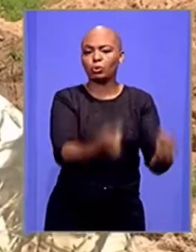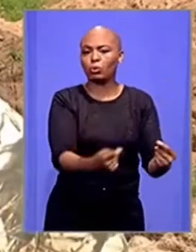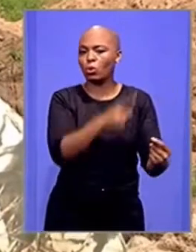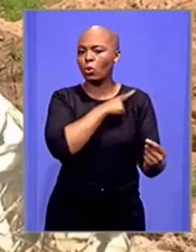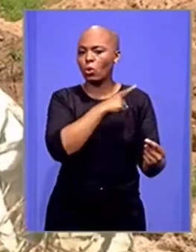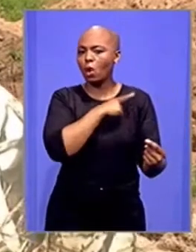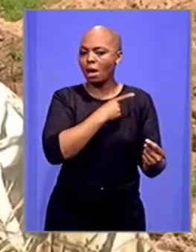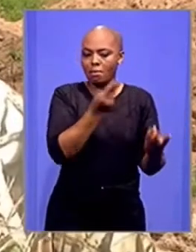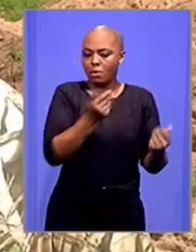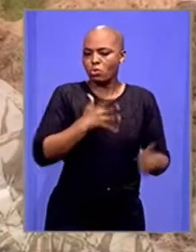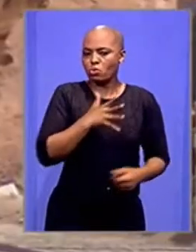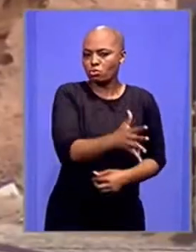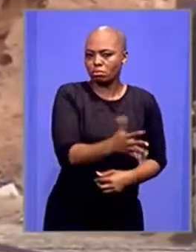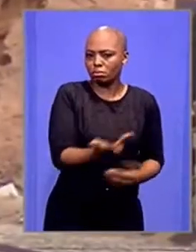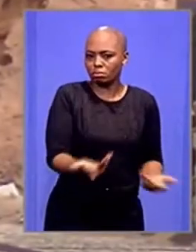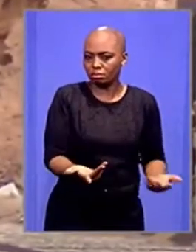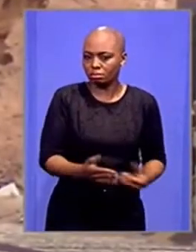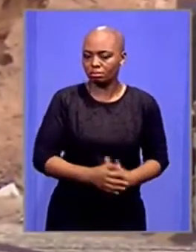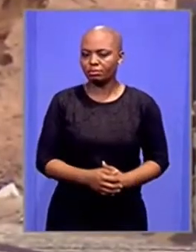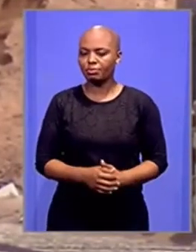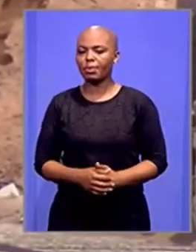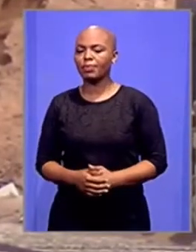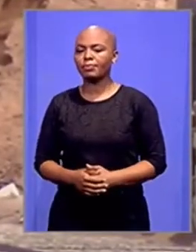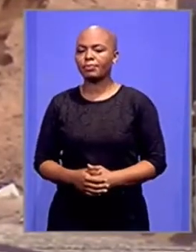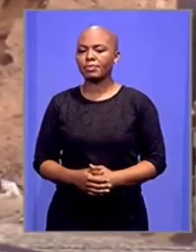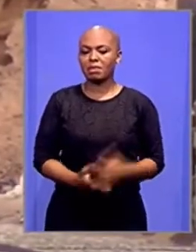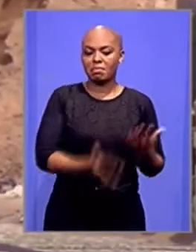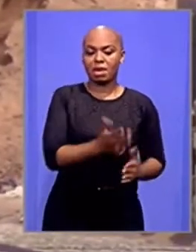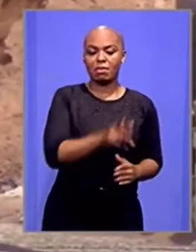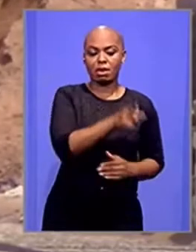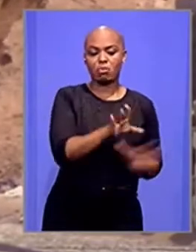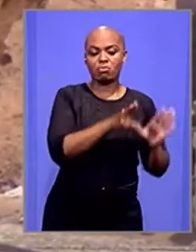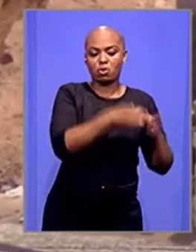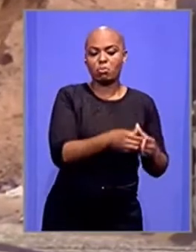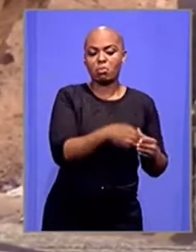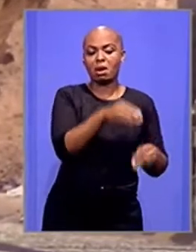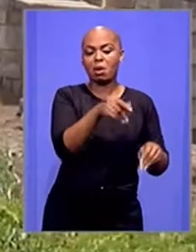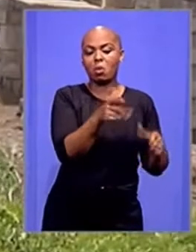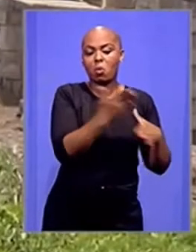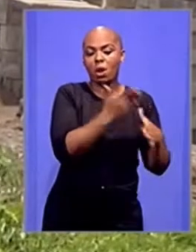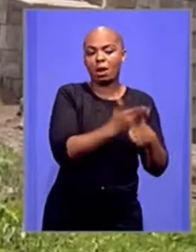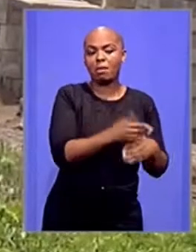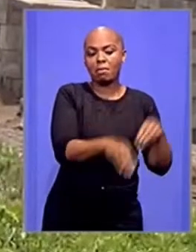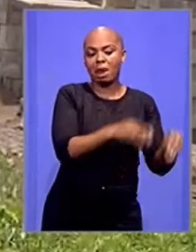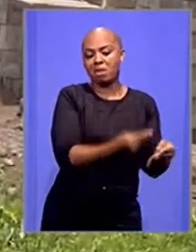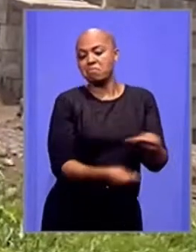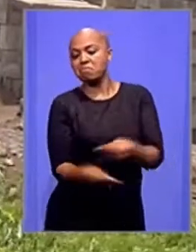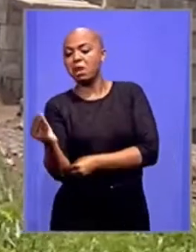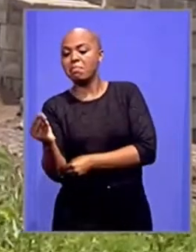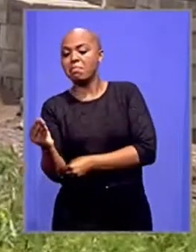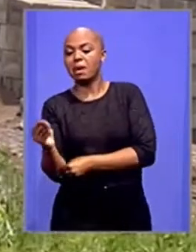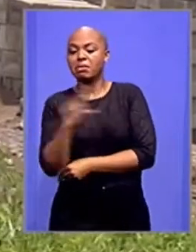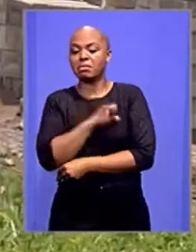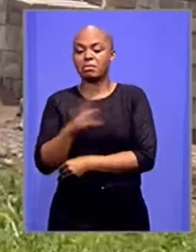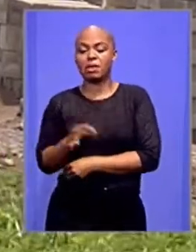ya ona sepe se ba setsang. Go begwa fa mmu o rekisetswa baagi gape ka madi a kwa godimo mme bangwe ba forma